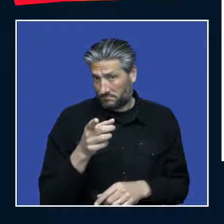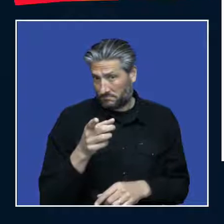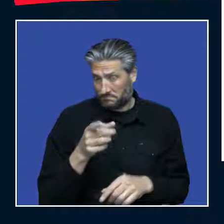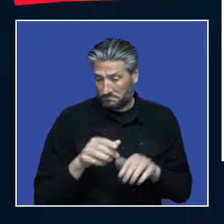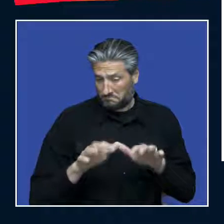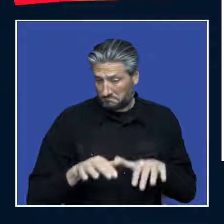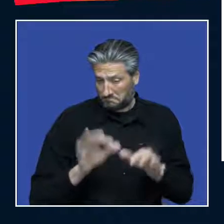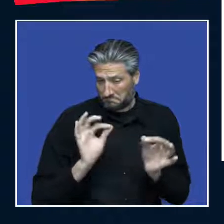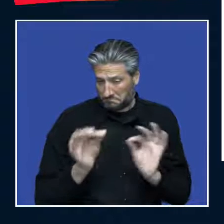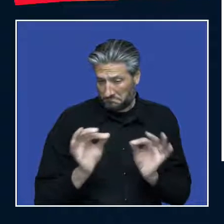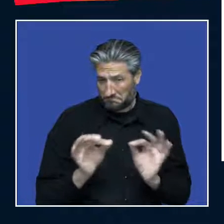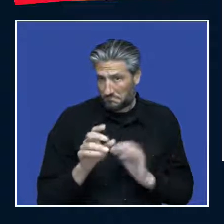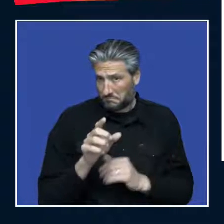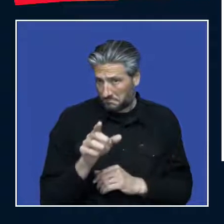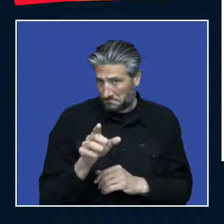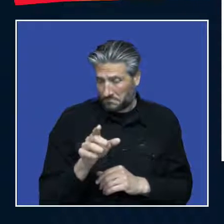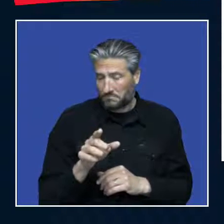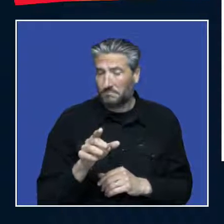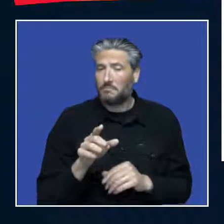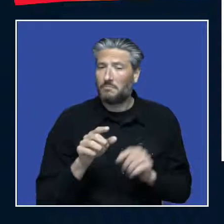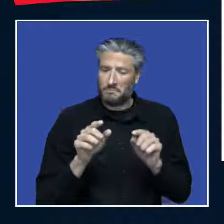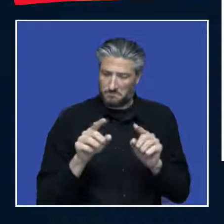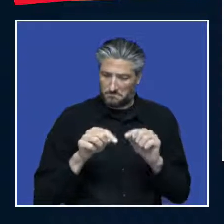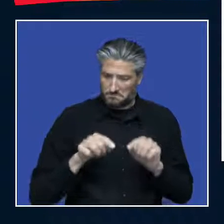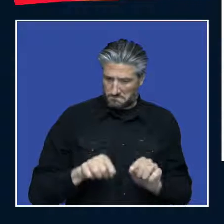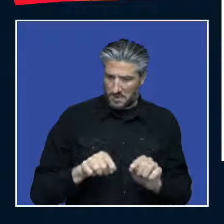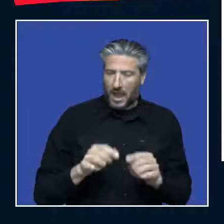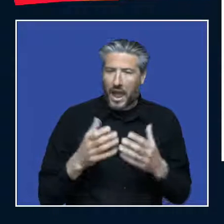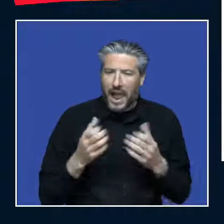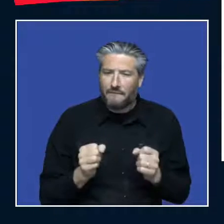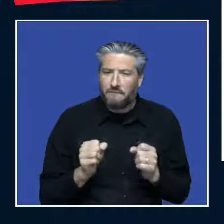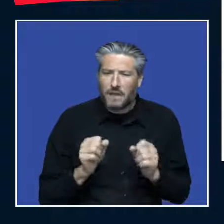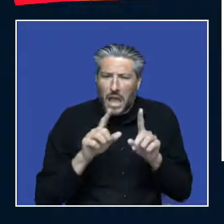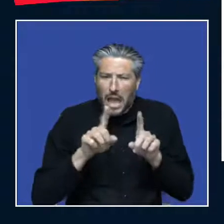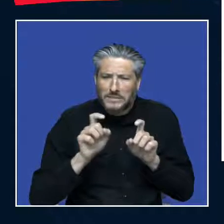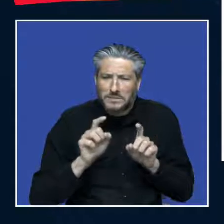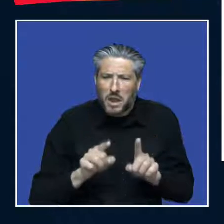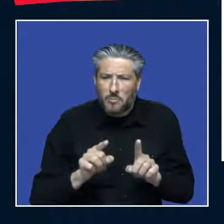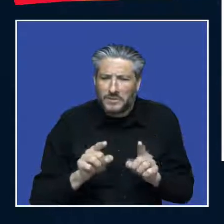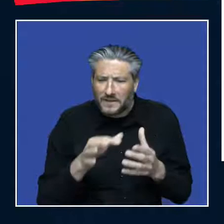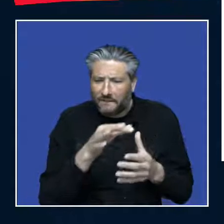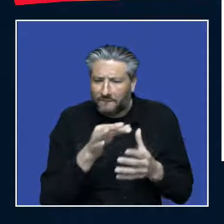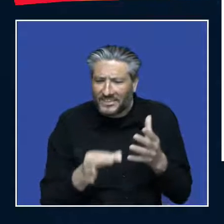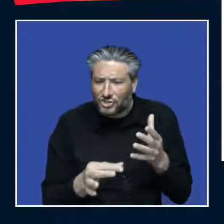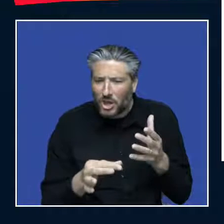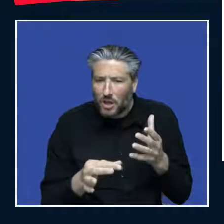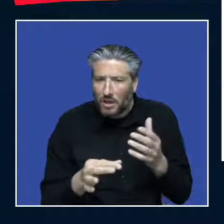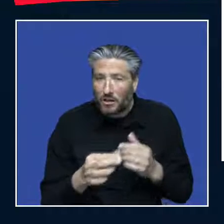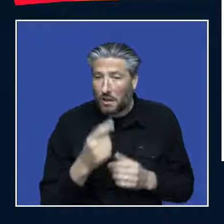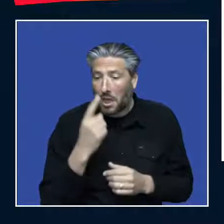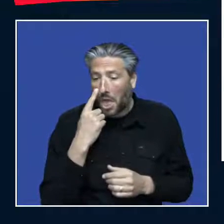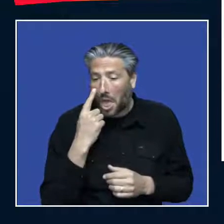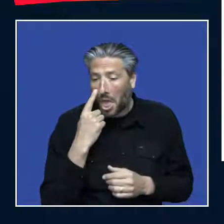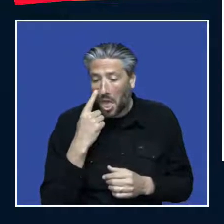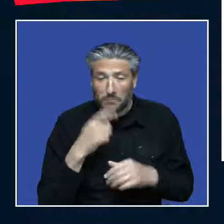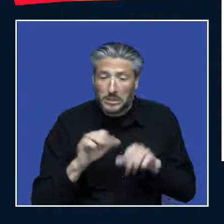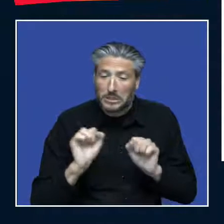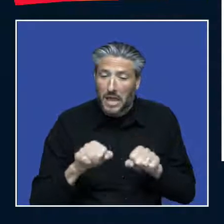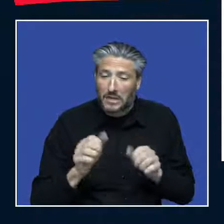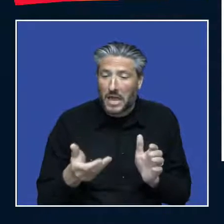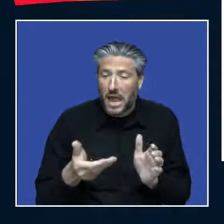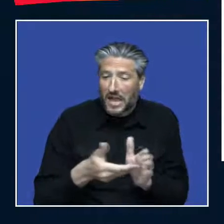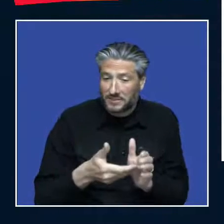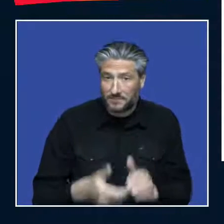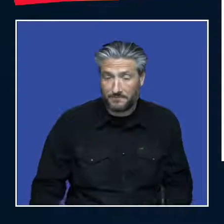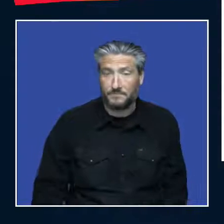enable experimental features. So, for instance, the new virtualization framework. And you can also just start your